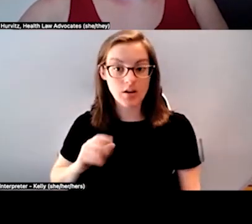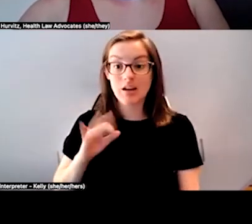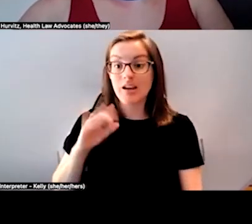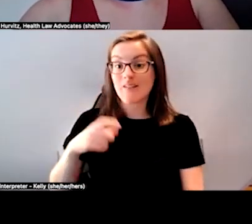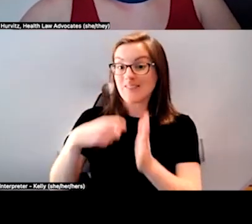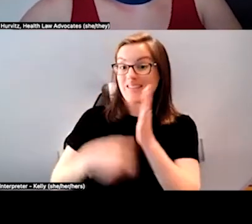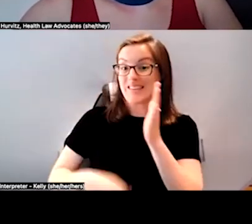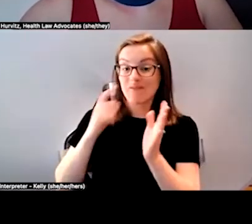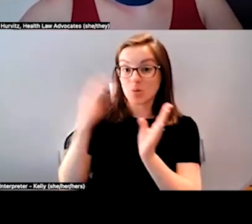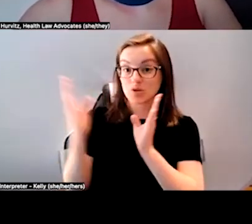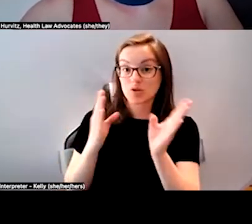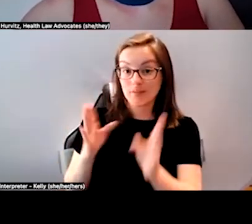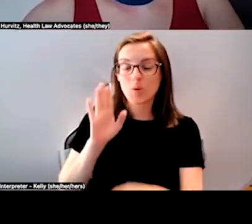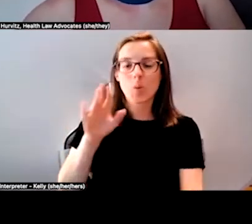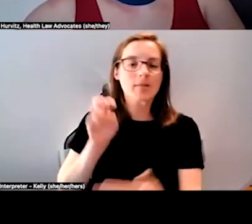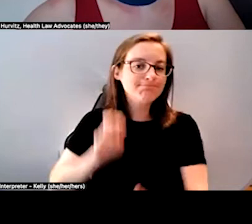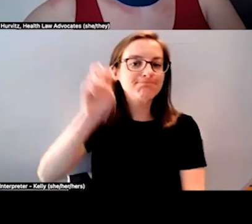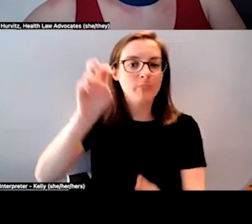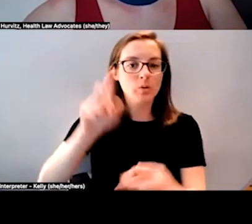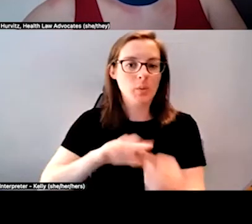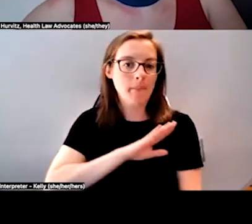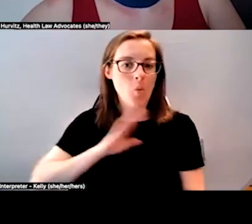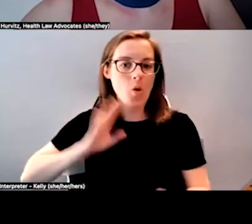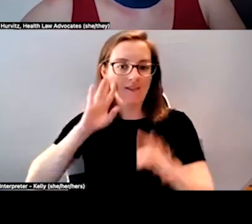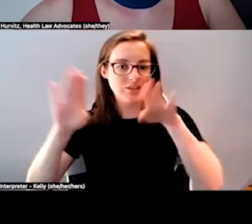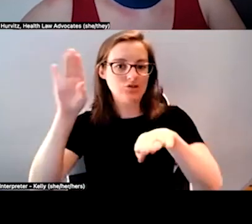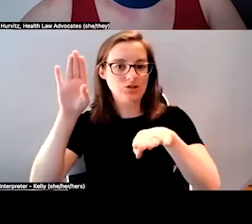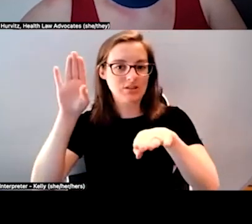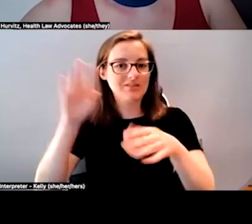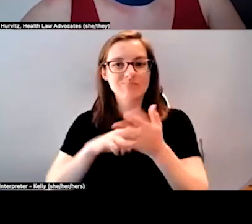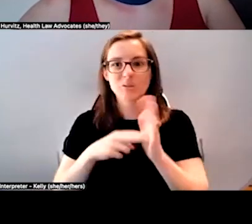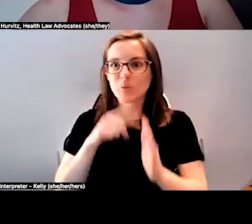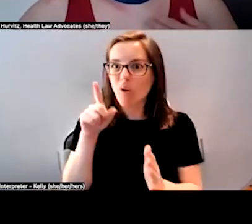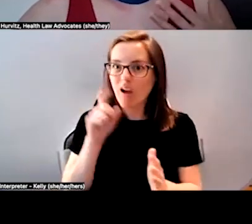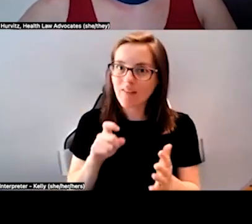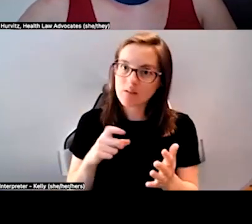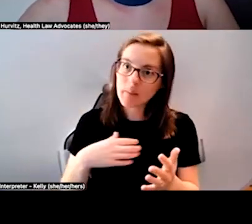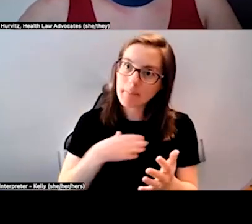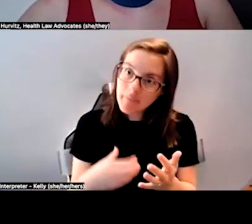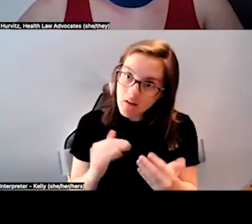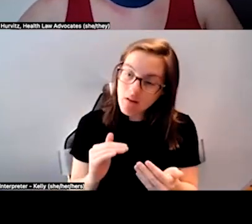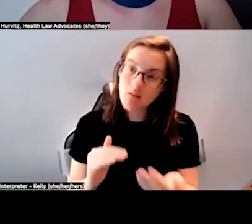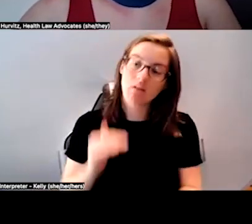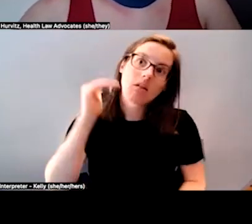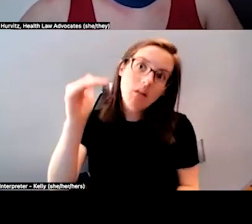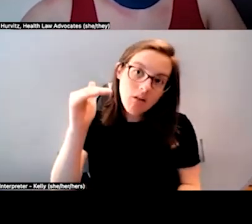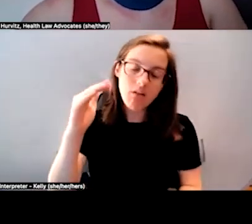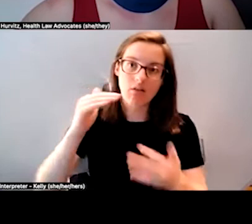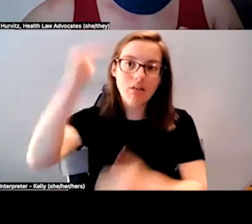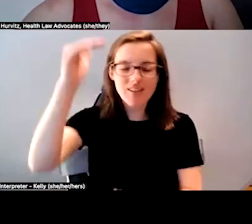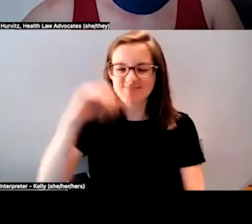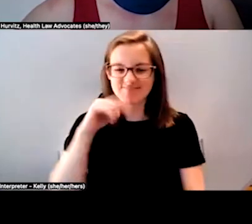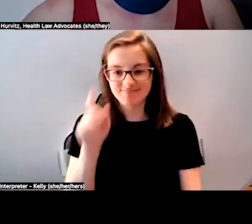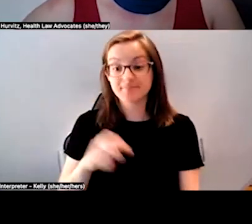Board of Hearings. There wouldn't be an immediate sort of first level appeal before that. And then for private plans, there's even more time.